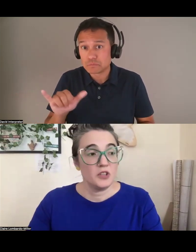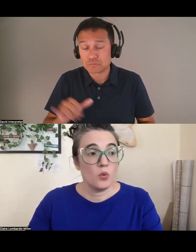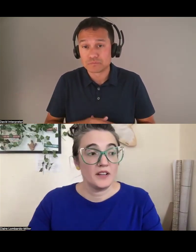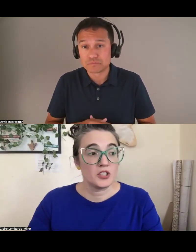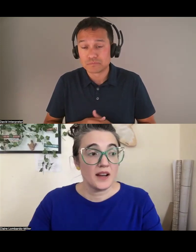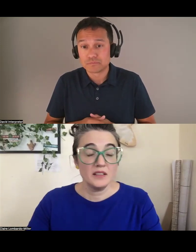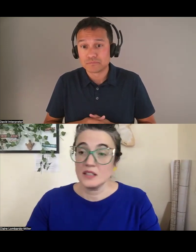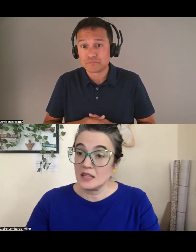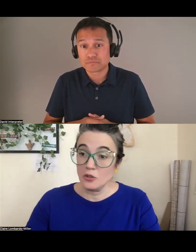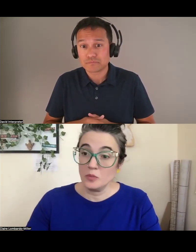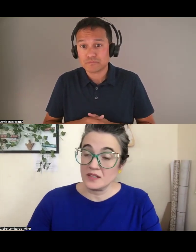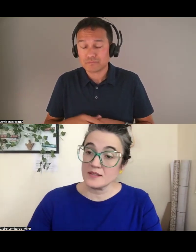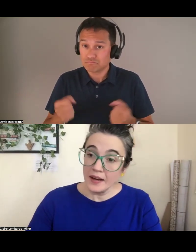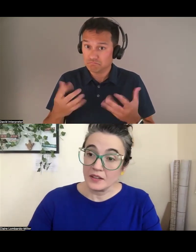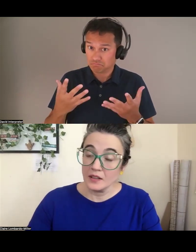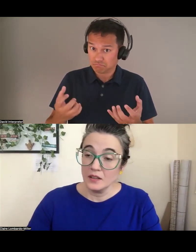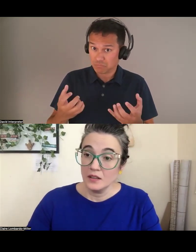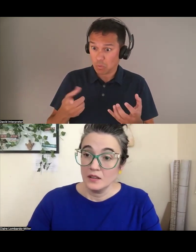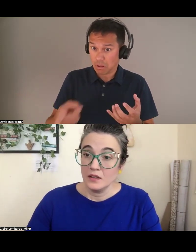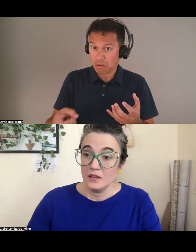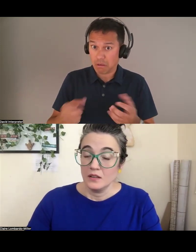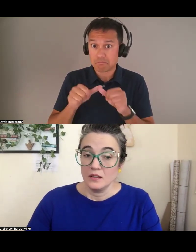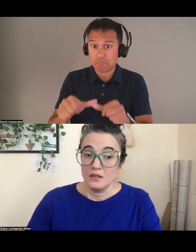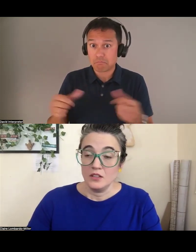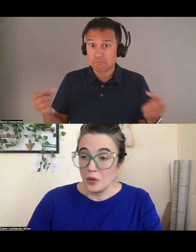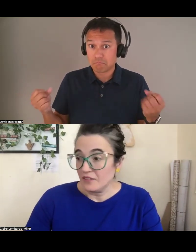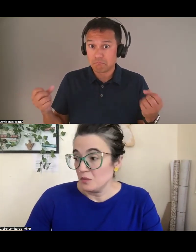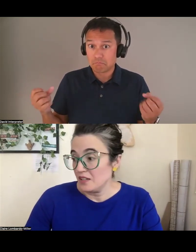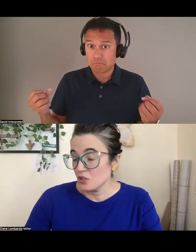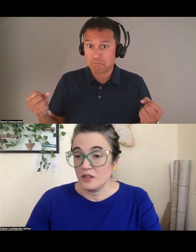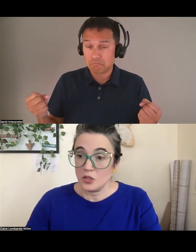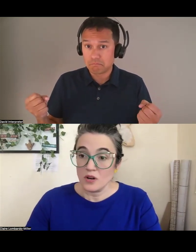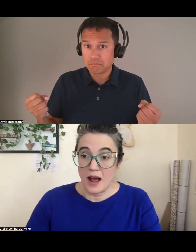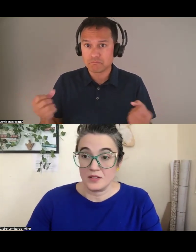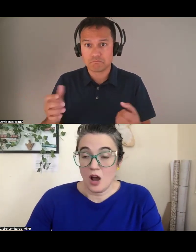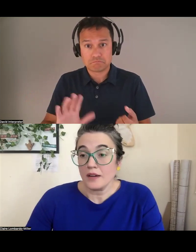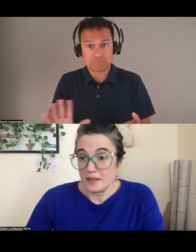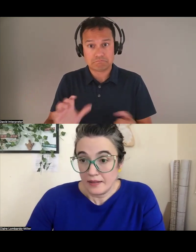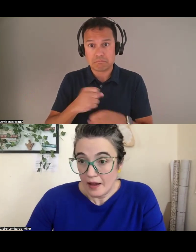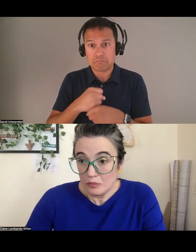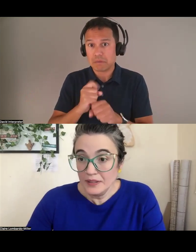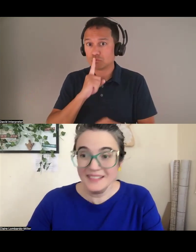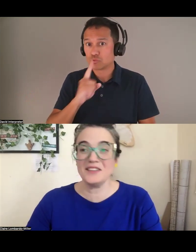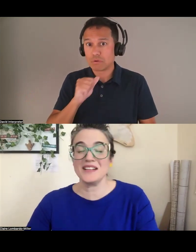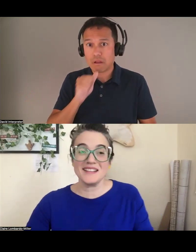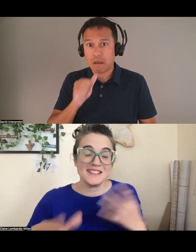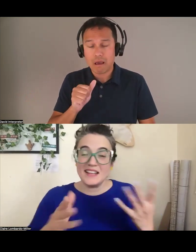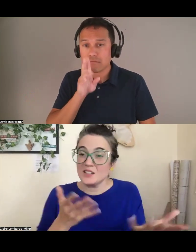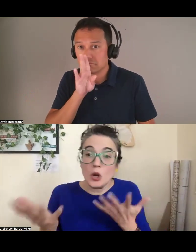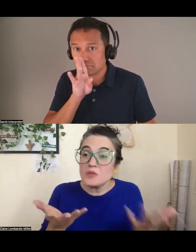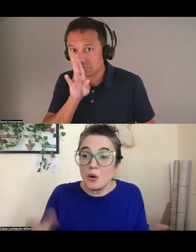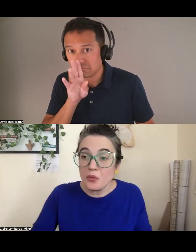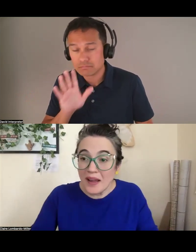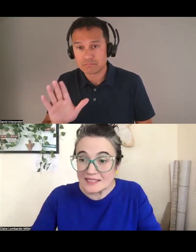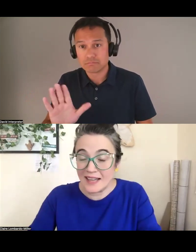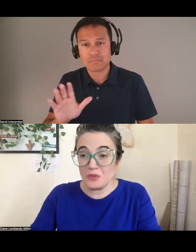Well, if you want your child to continue to be a signer, you have to make sure that you are not talking to them. It